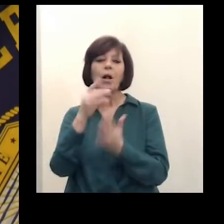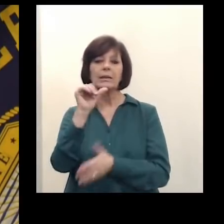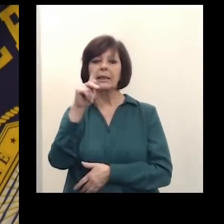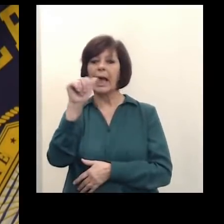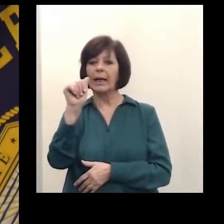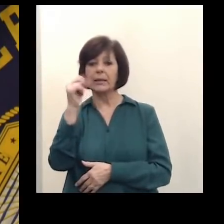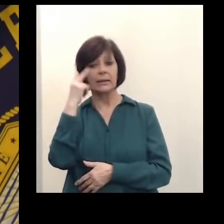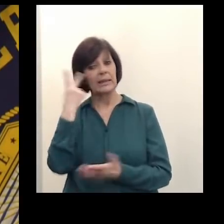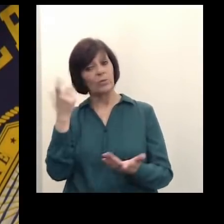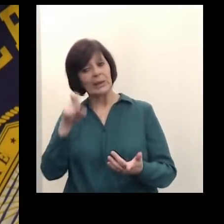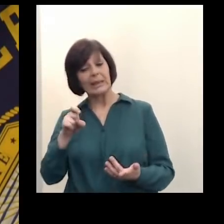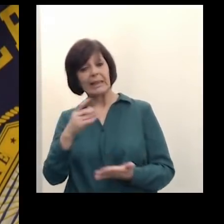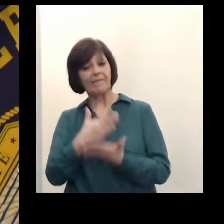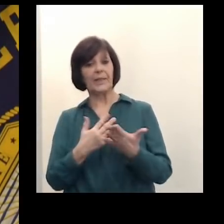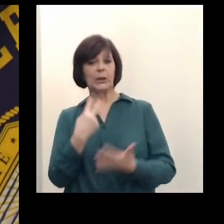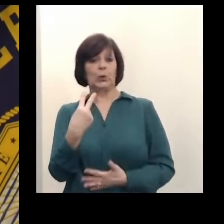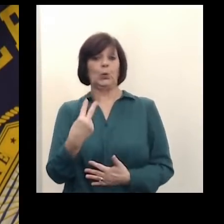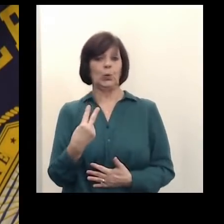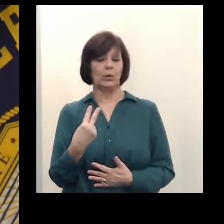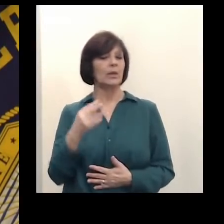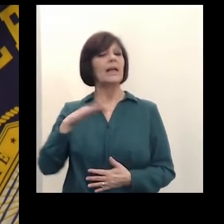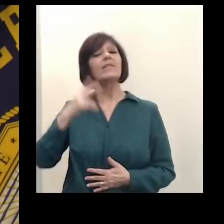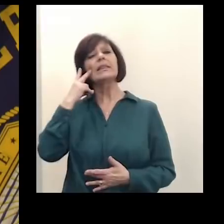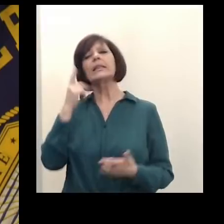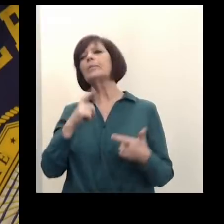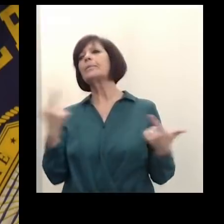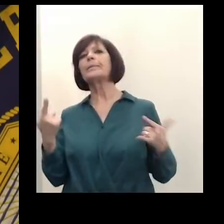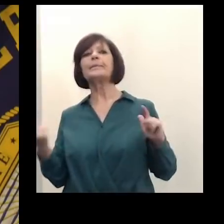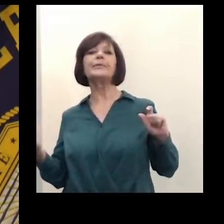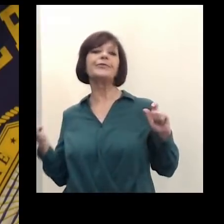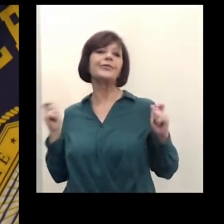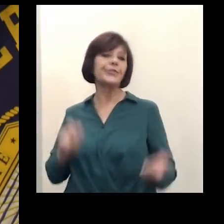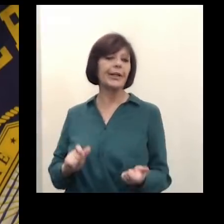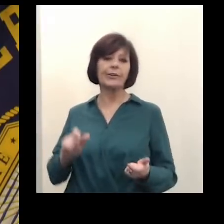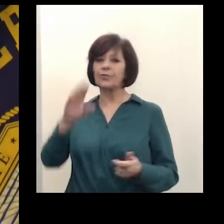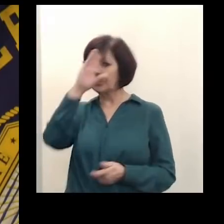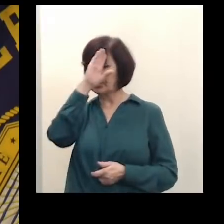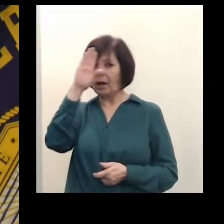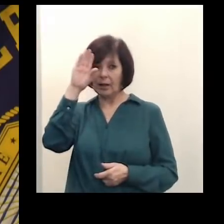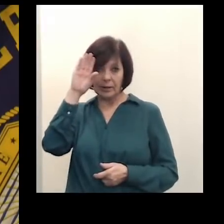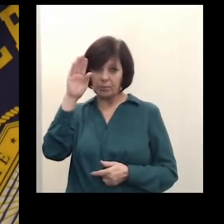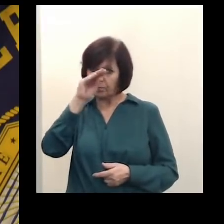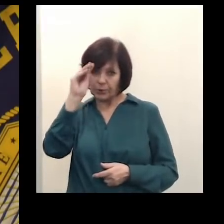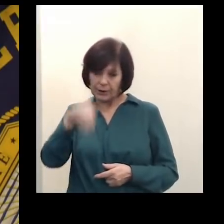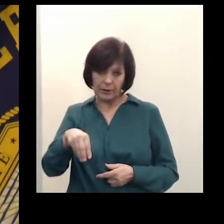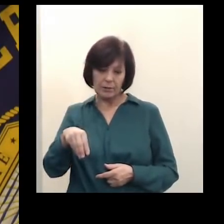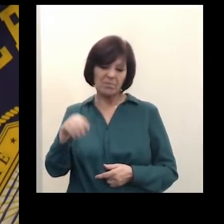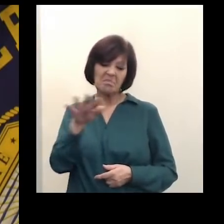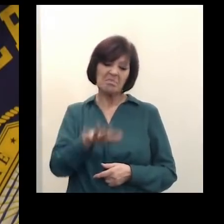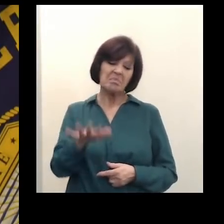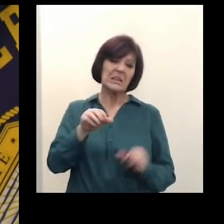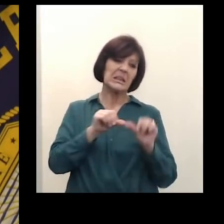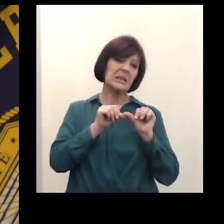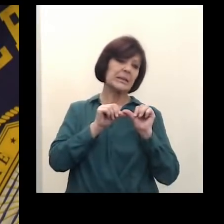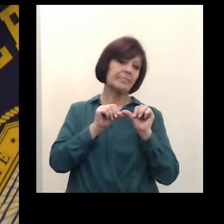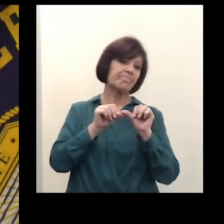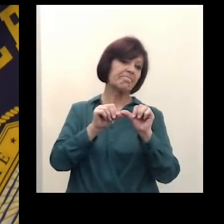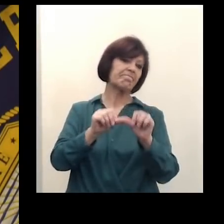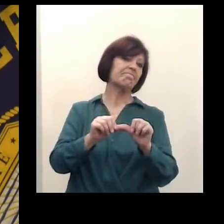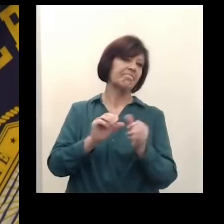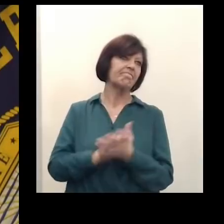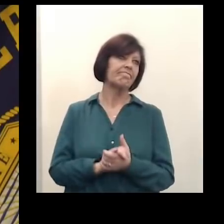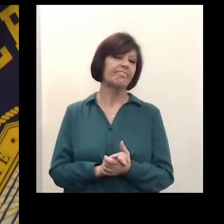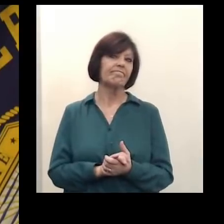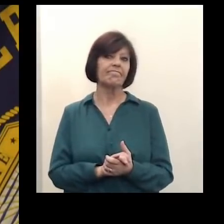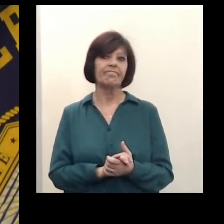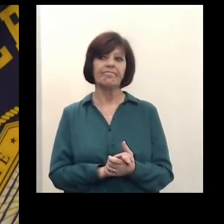2. We haven't seen a big change in the overall hospitalization percentage. It's been about the same since we announced the mask